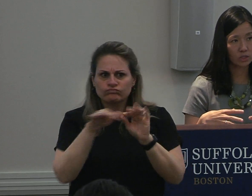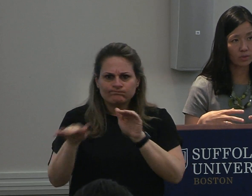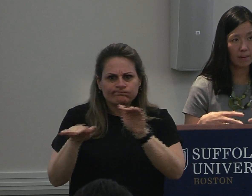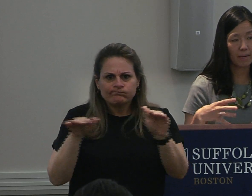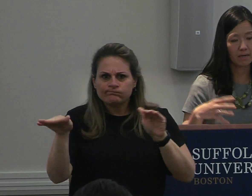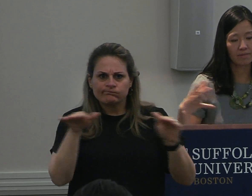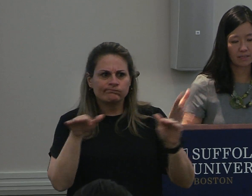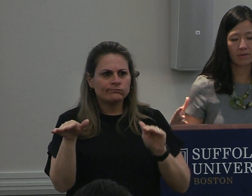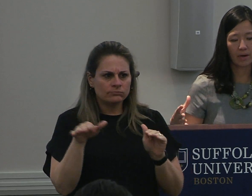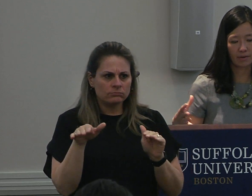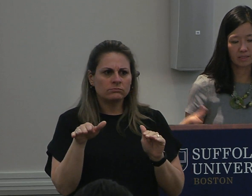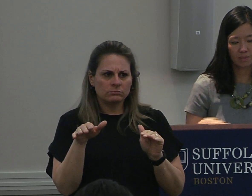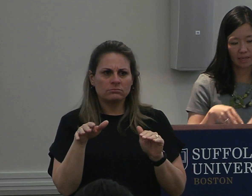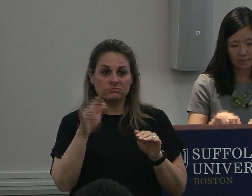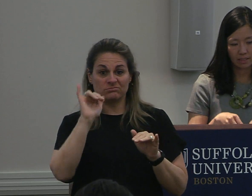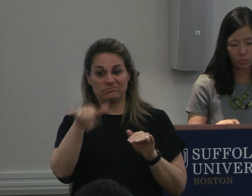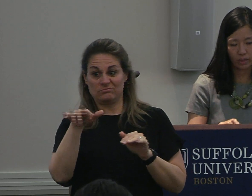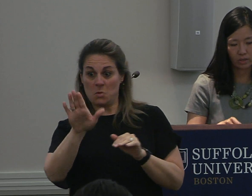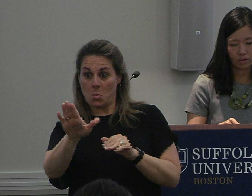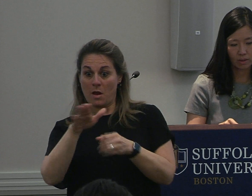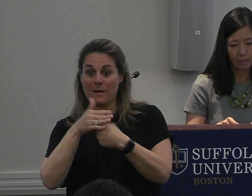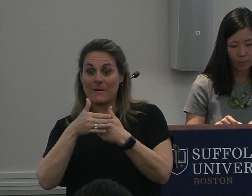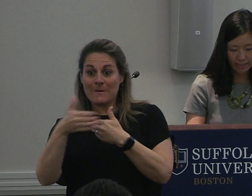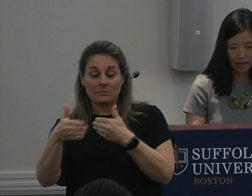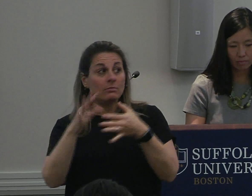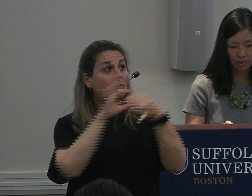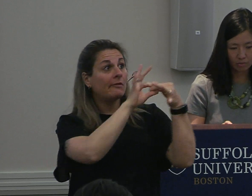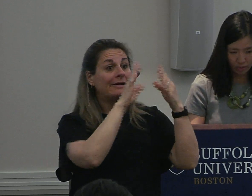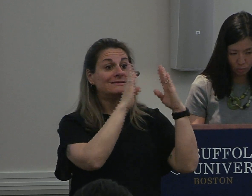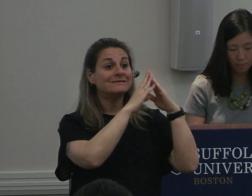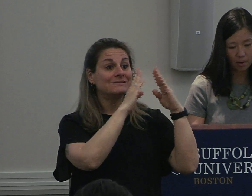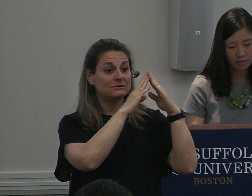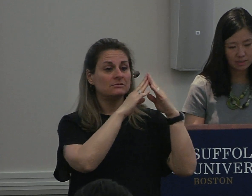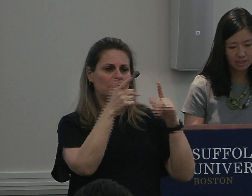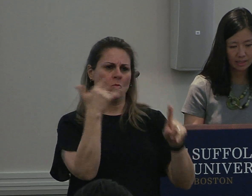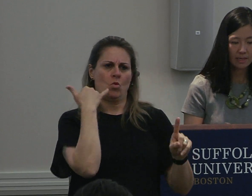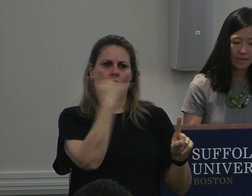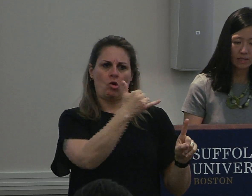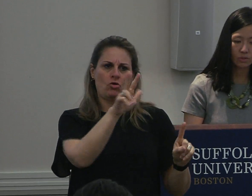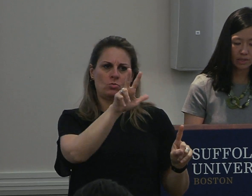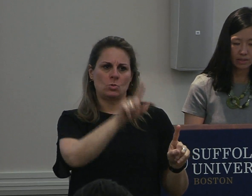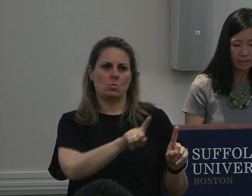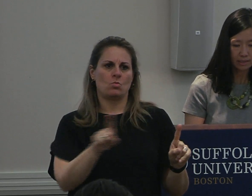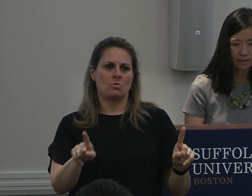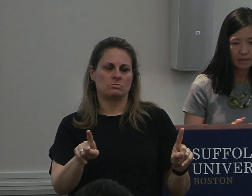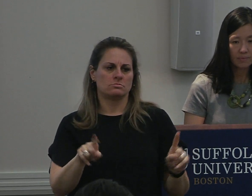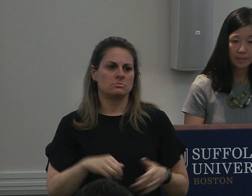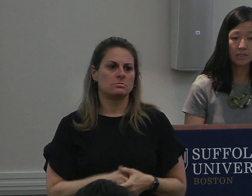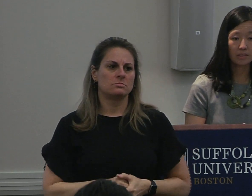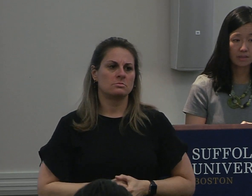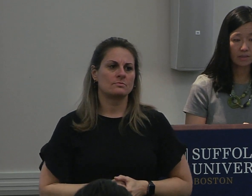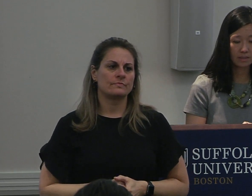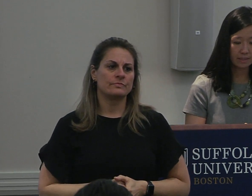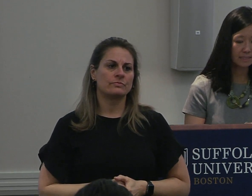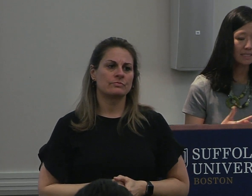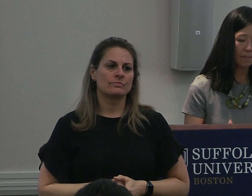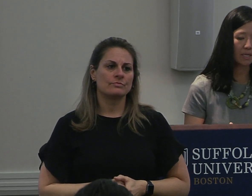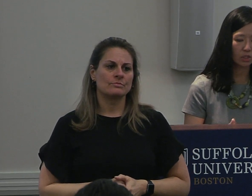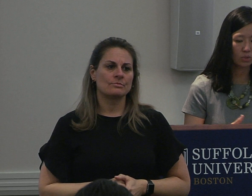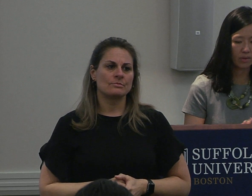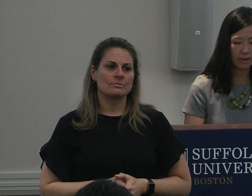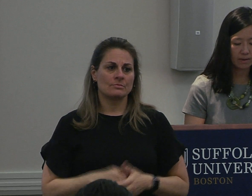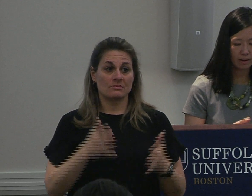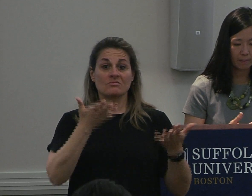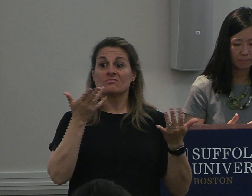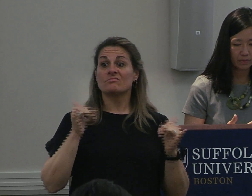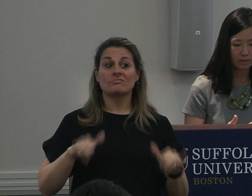as an issue that might affect other areas besides just what you're pointing out in one part of the city. As you hear here, this is a systemic